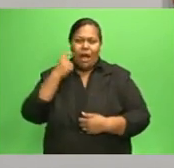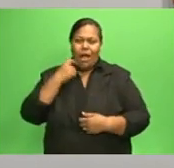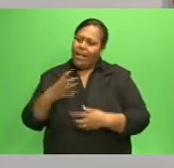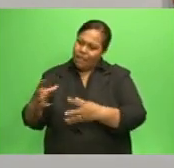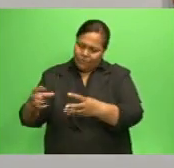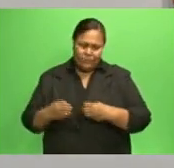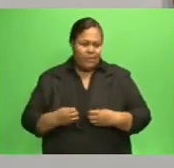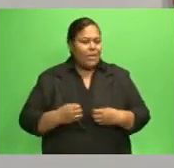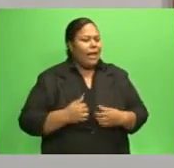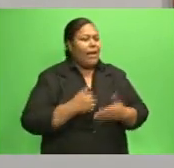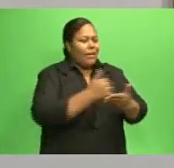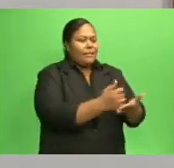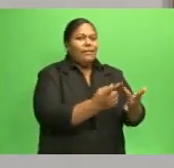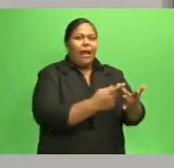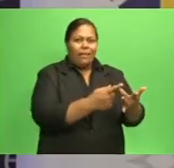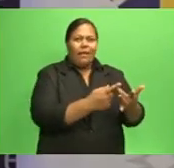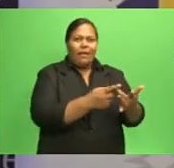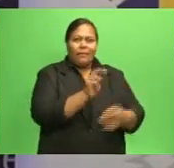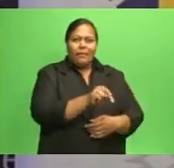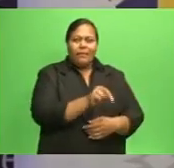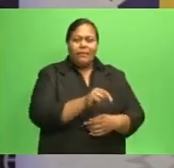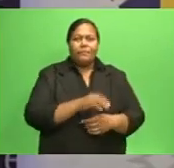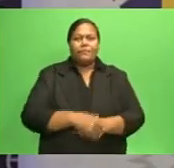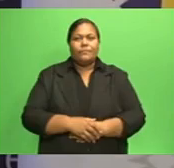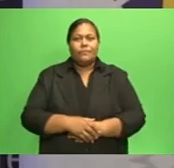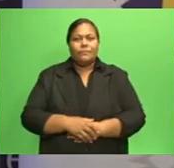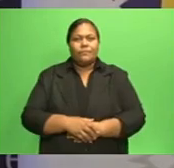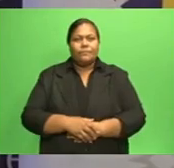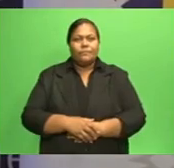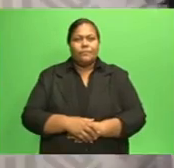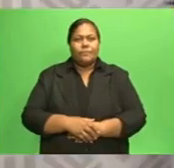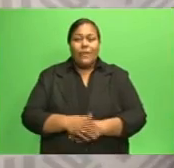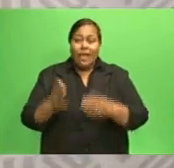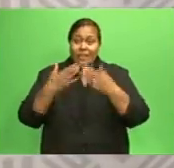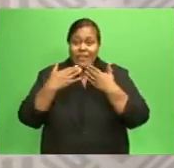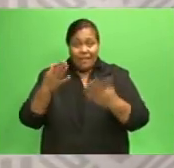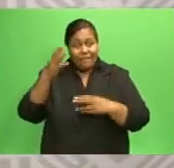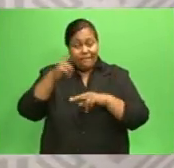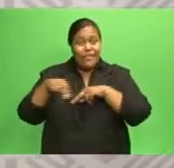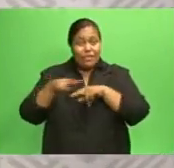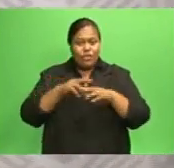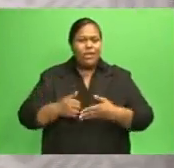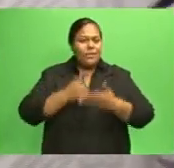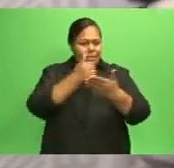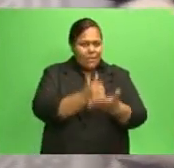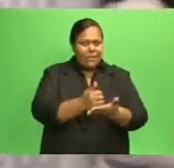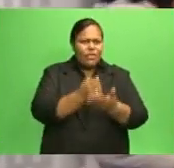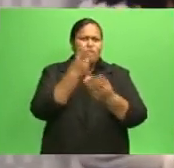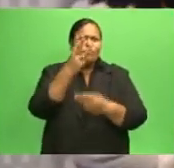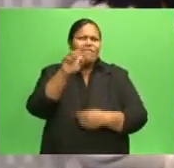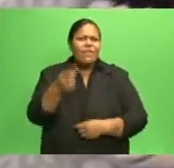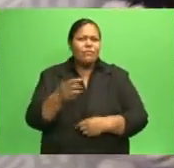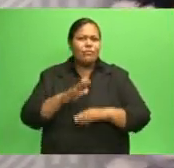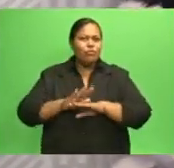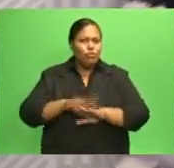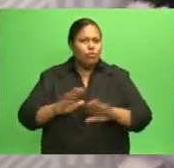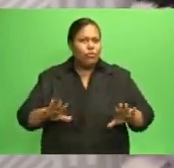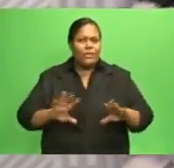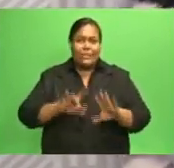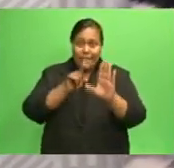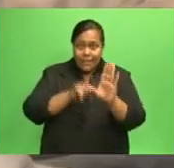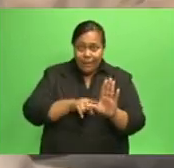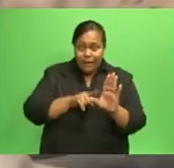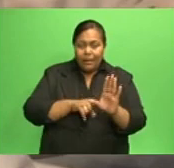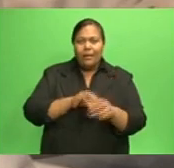someone else who deserves it. Thank Fiji assists around 3,000 children annually. Meanwhile, HFC Bank this